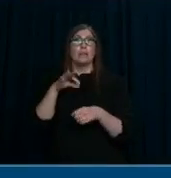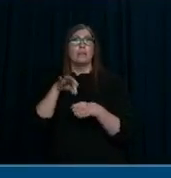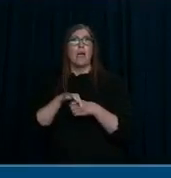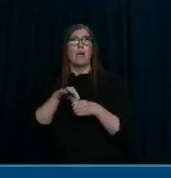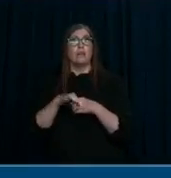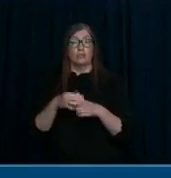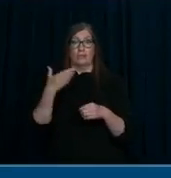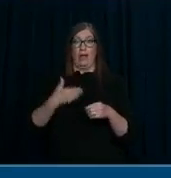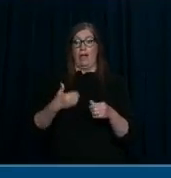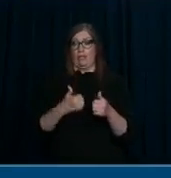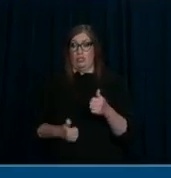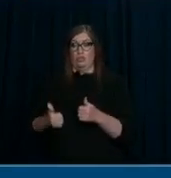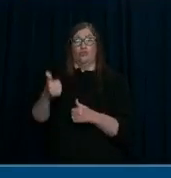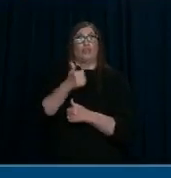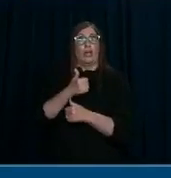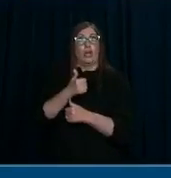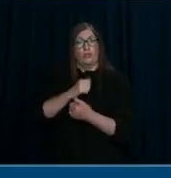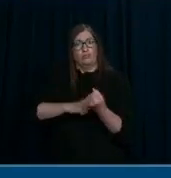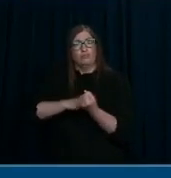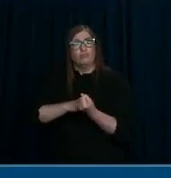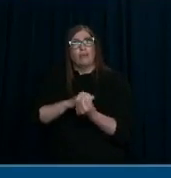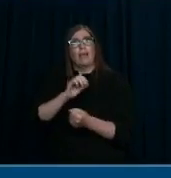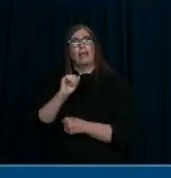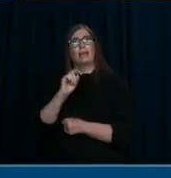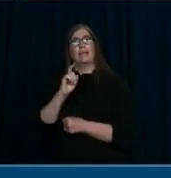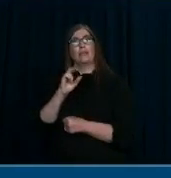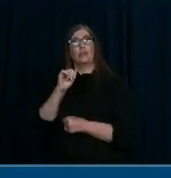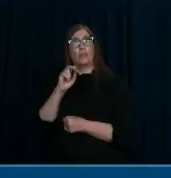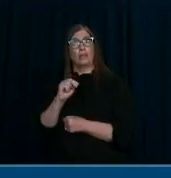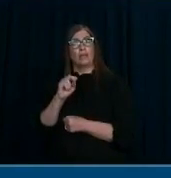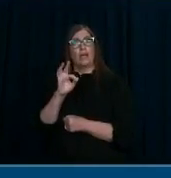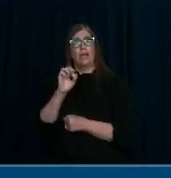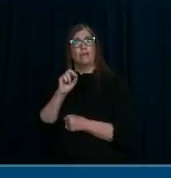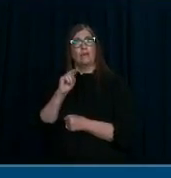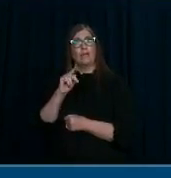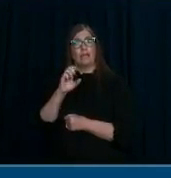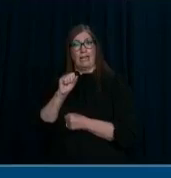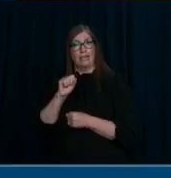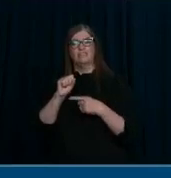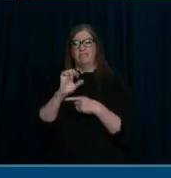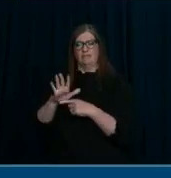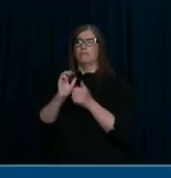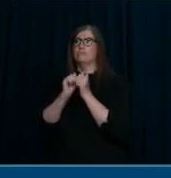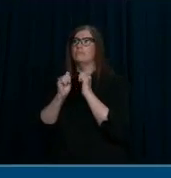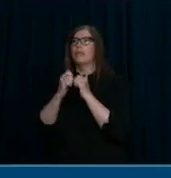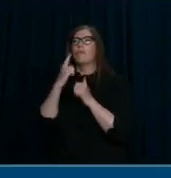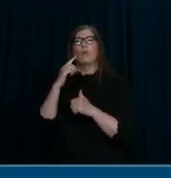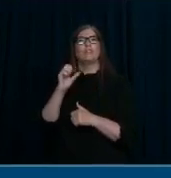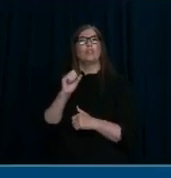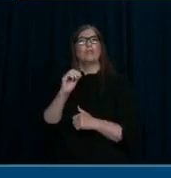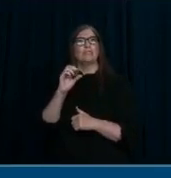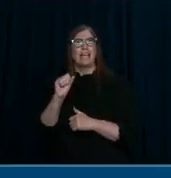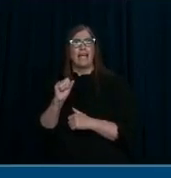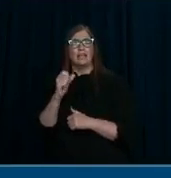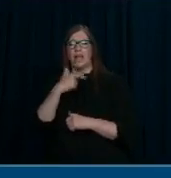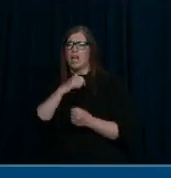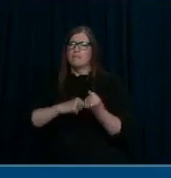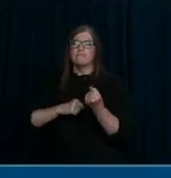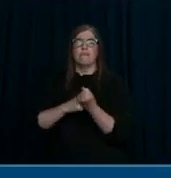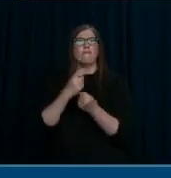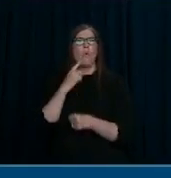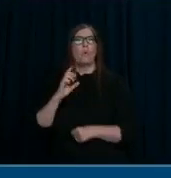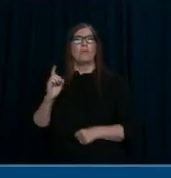chaired, I chaired Adrian Fontes' campaign for Secretary of State. I stood up for democracy